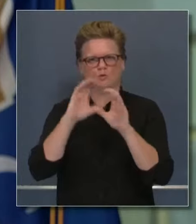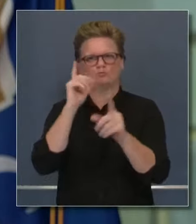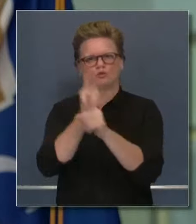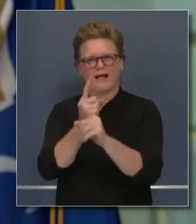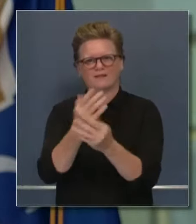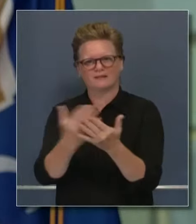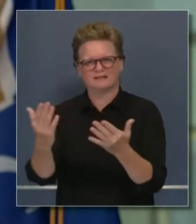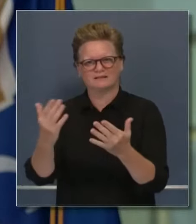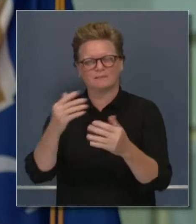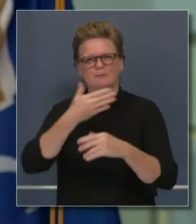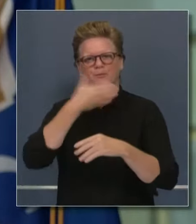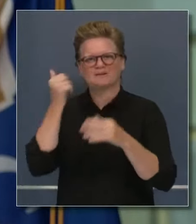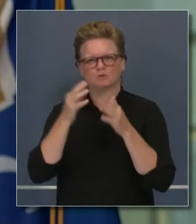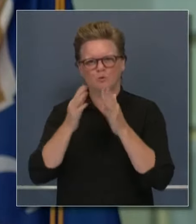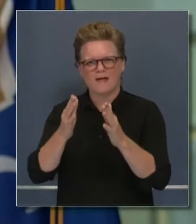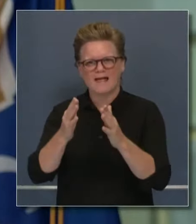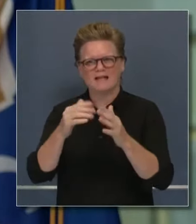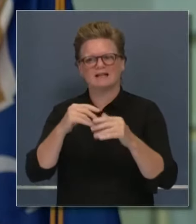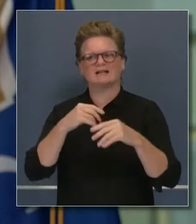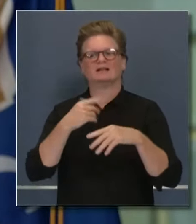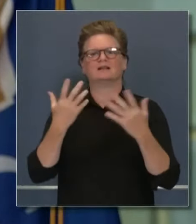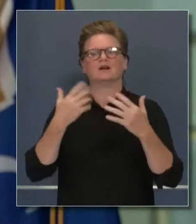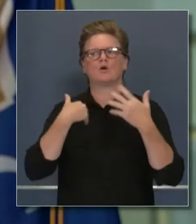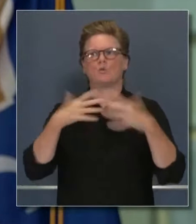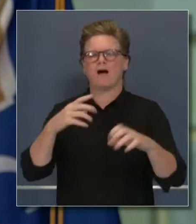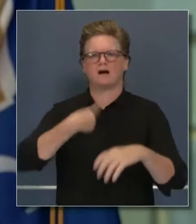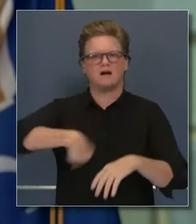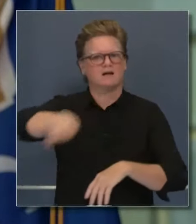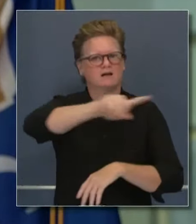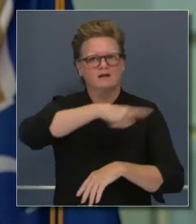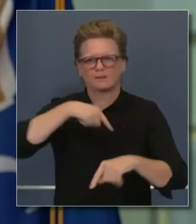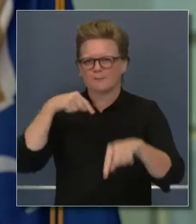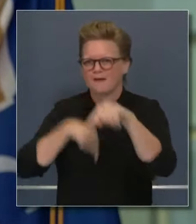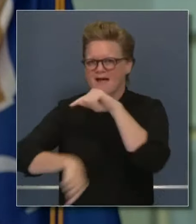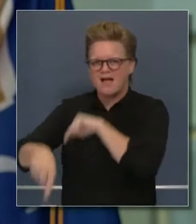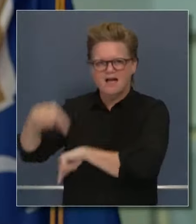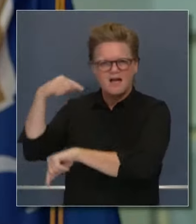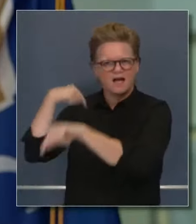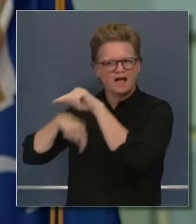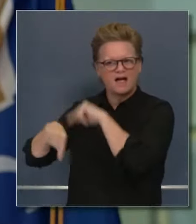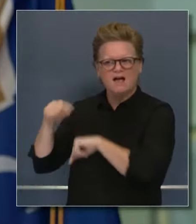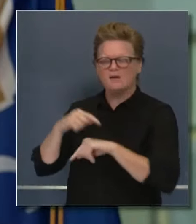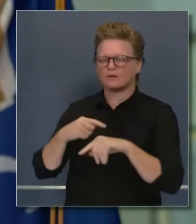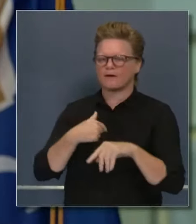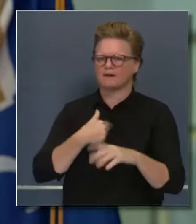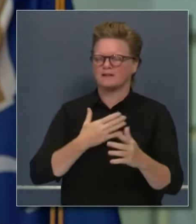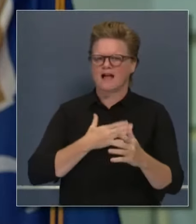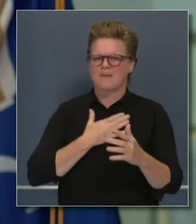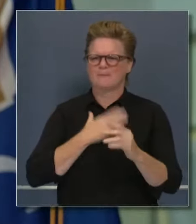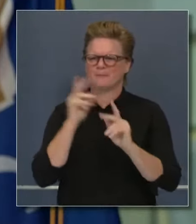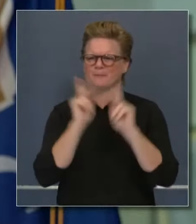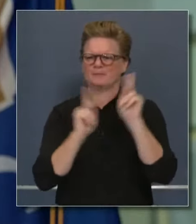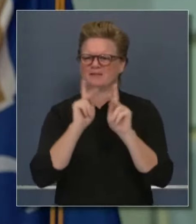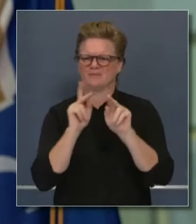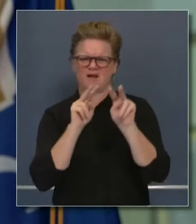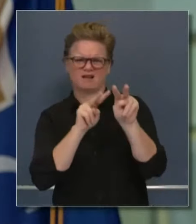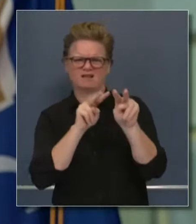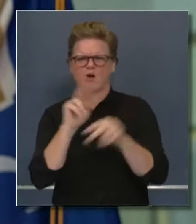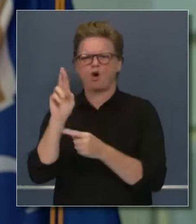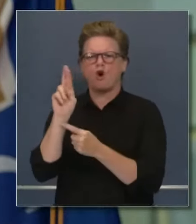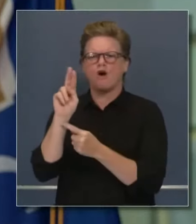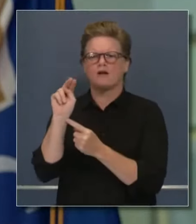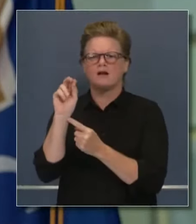and ensures that we don't move back. So I'm very happy that people are tracking the R0, watching that potentially a single